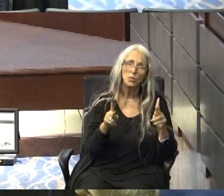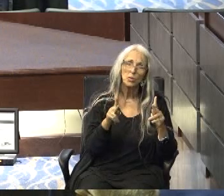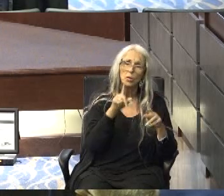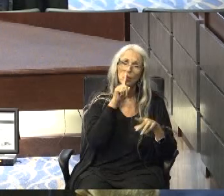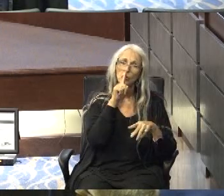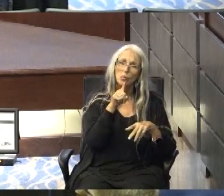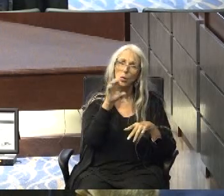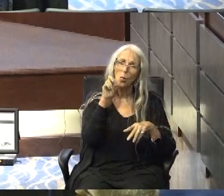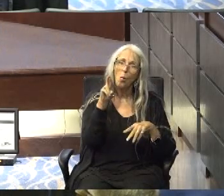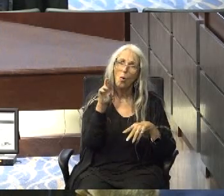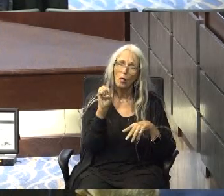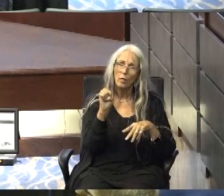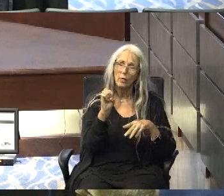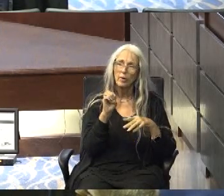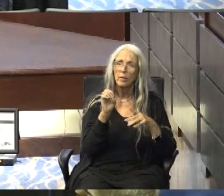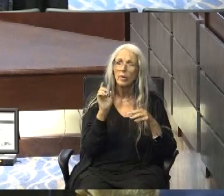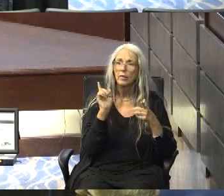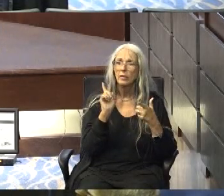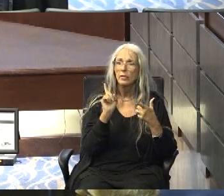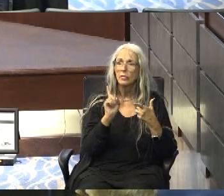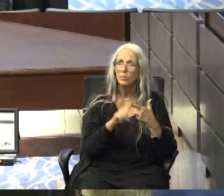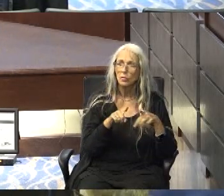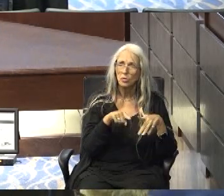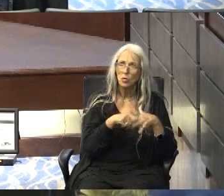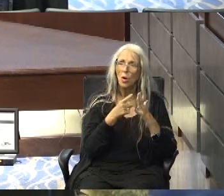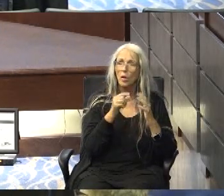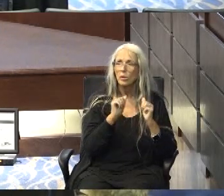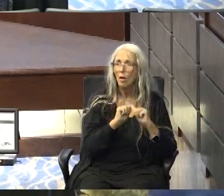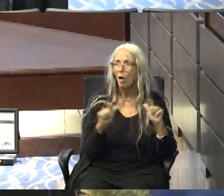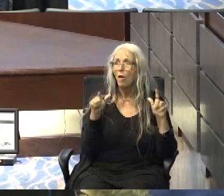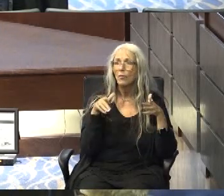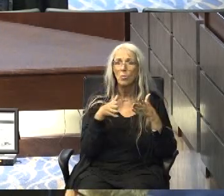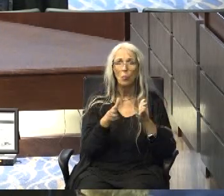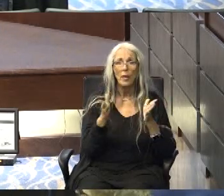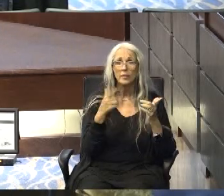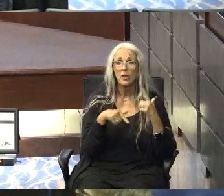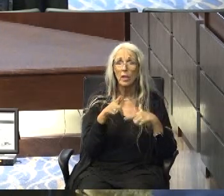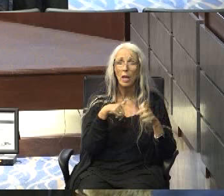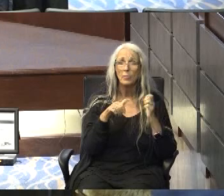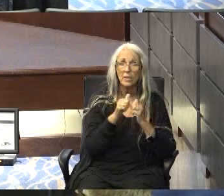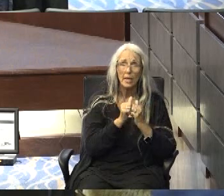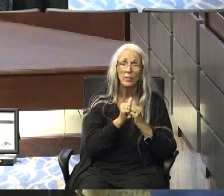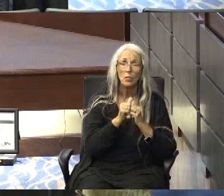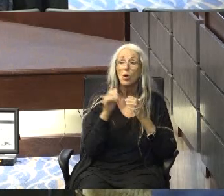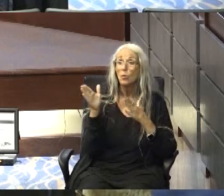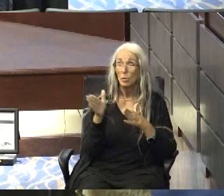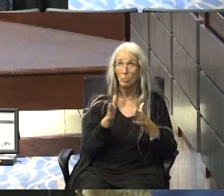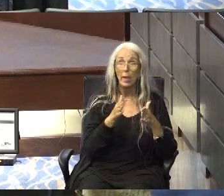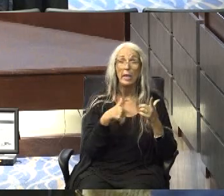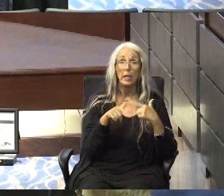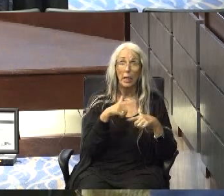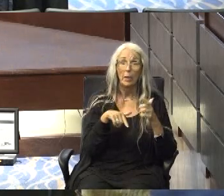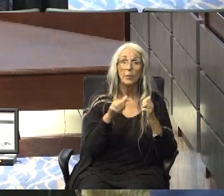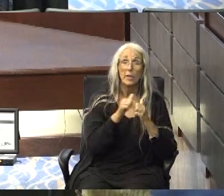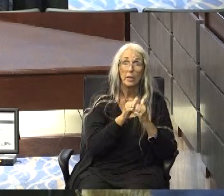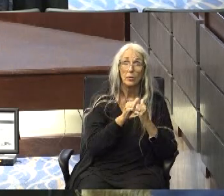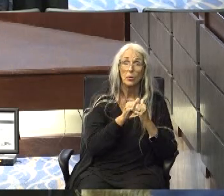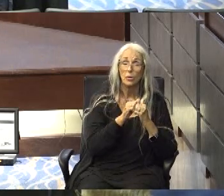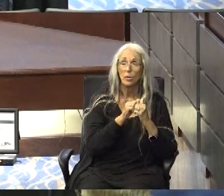core, all right, to be activated in all the ways to come together, you know, and when a plan comes together, hi